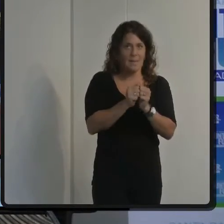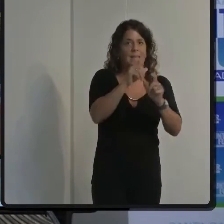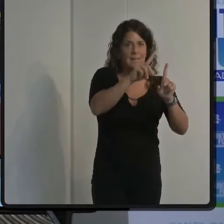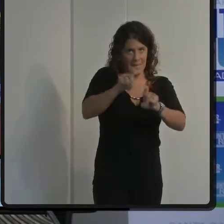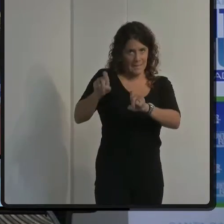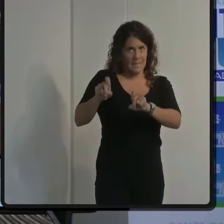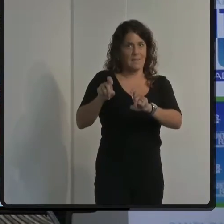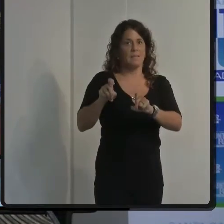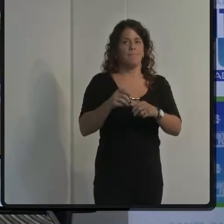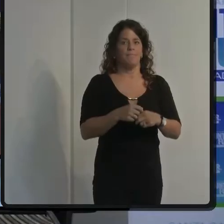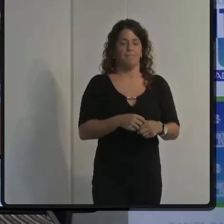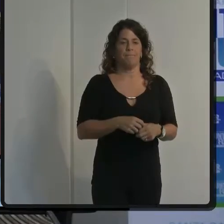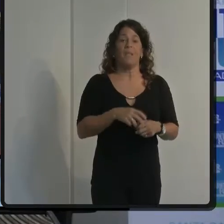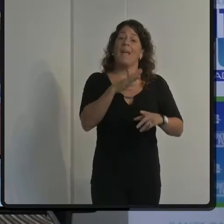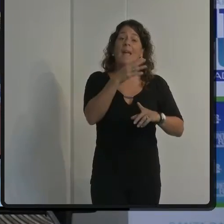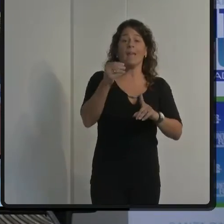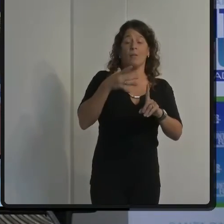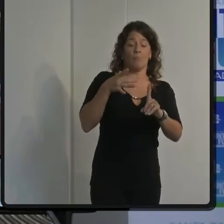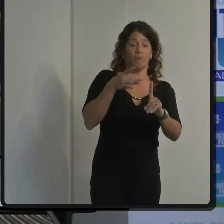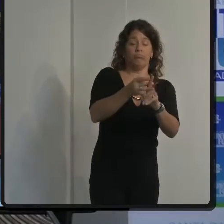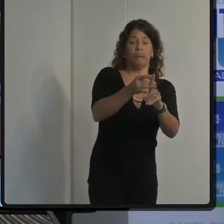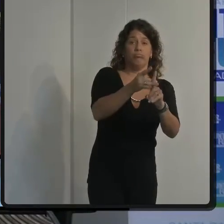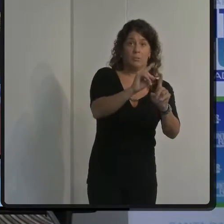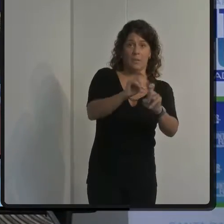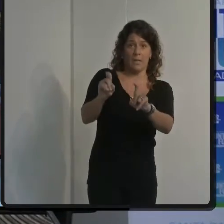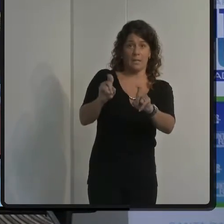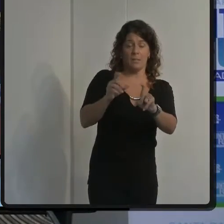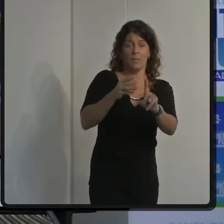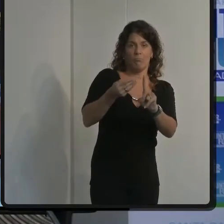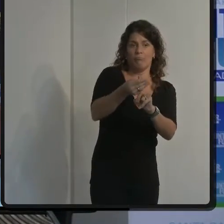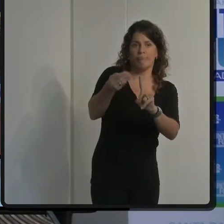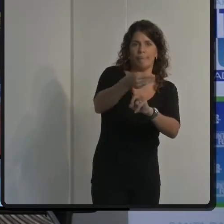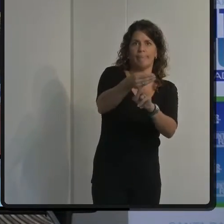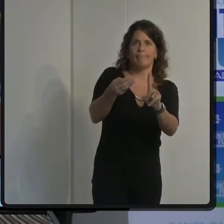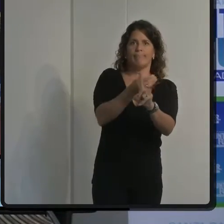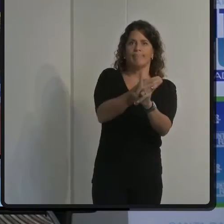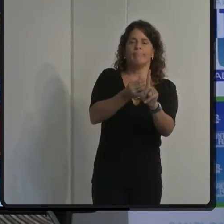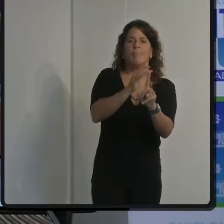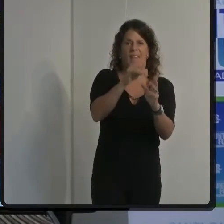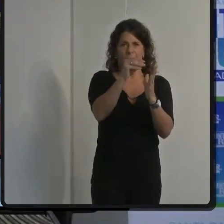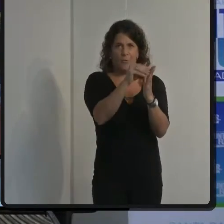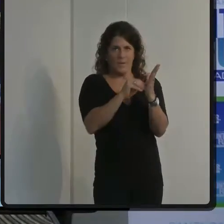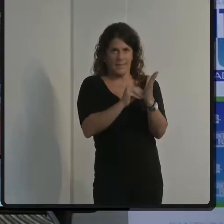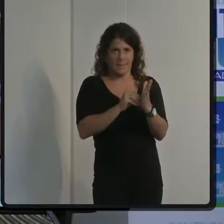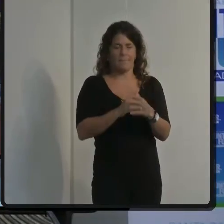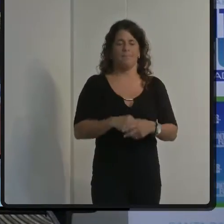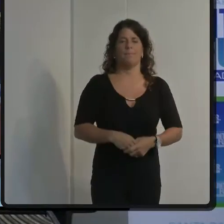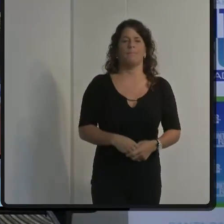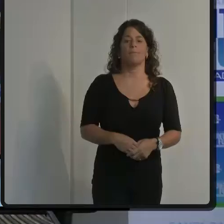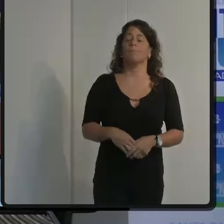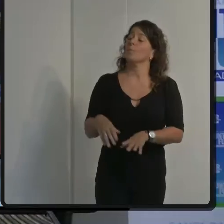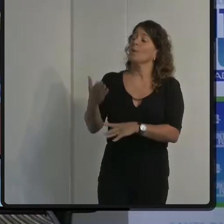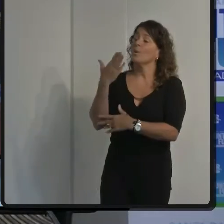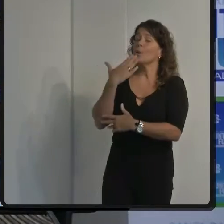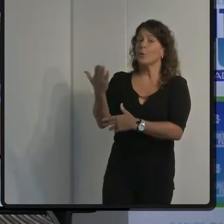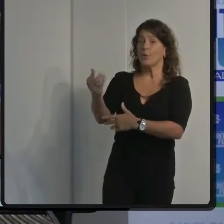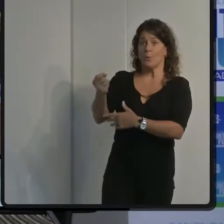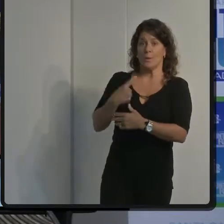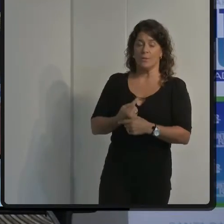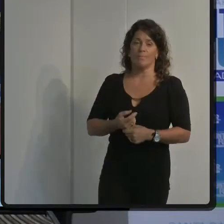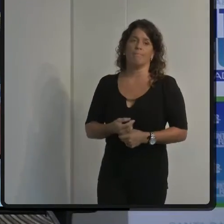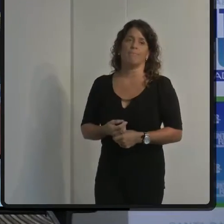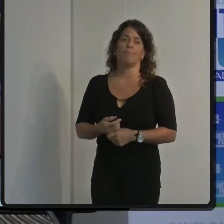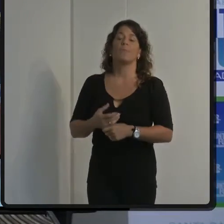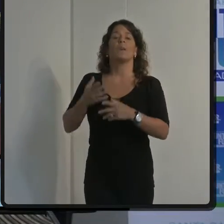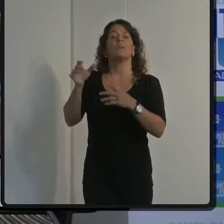doing that in contact tracing? Yeah, that's a very good question. Risa, the idea, just similar to